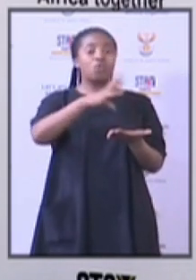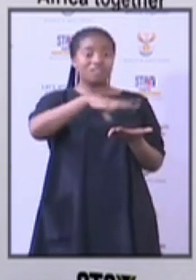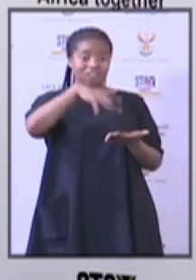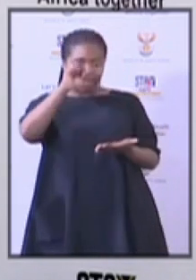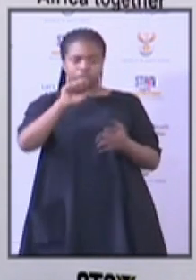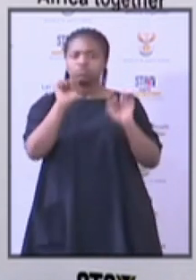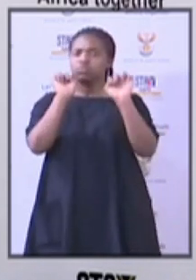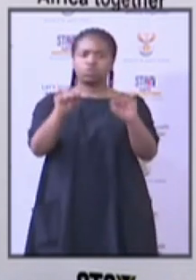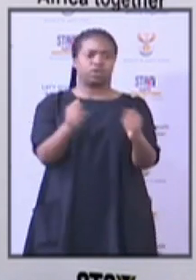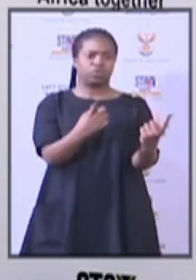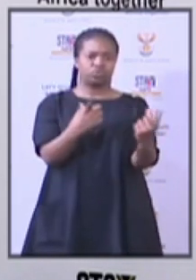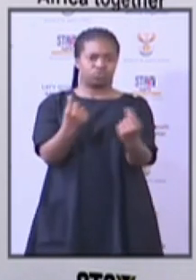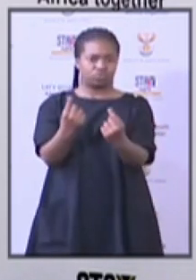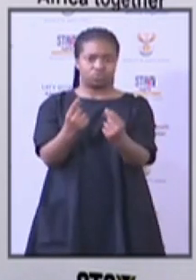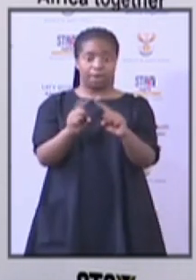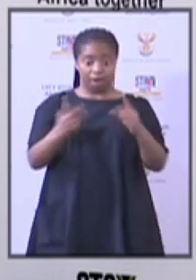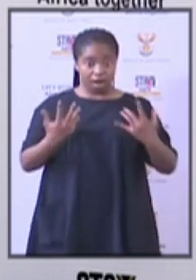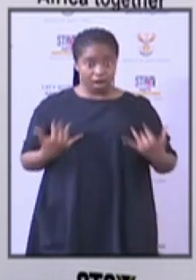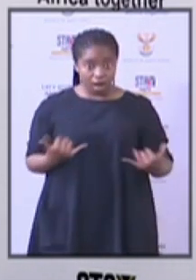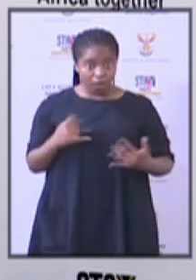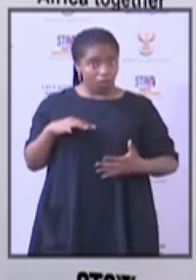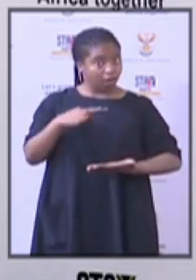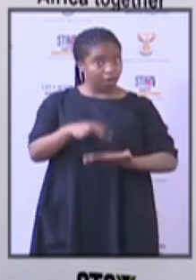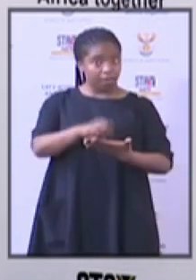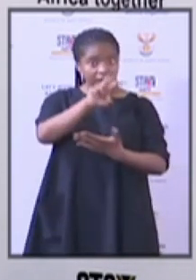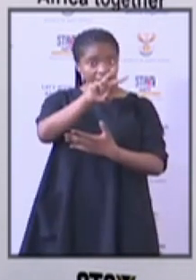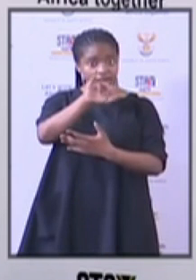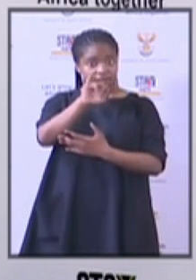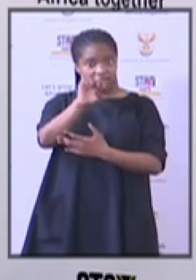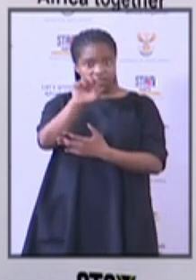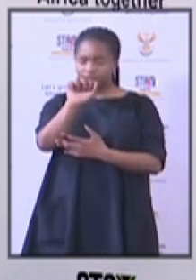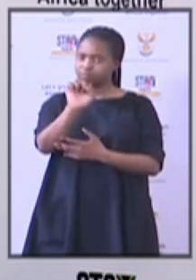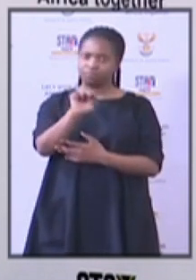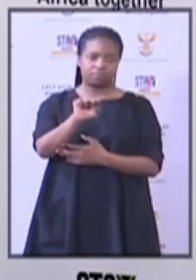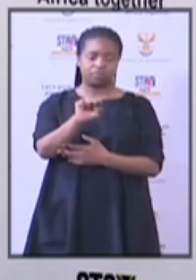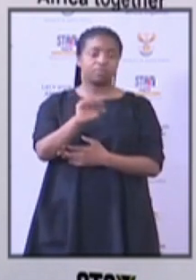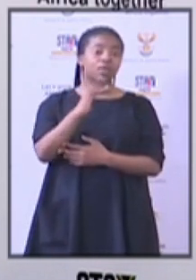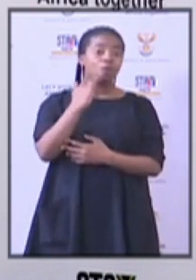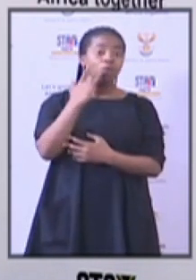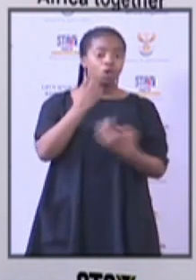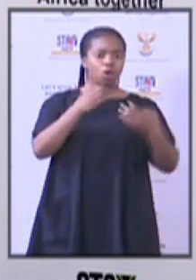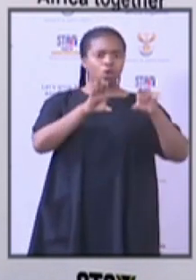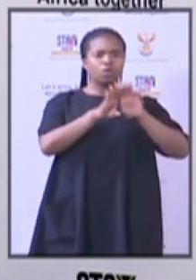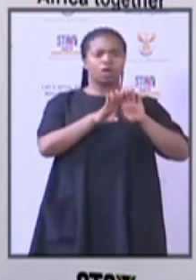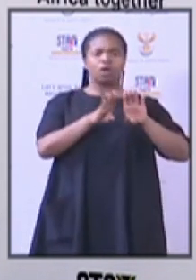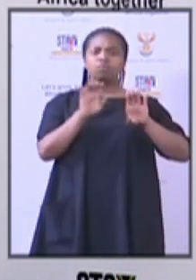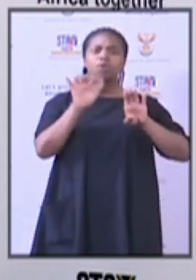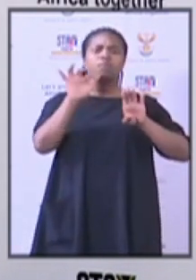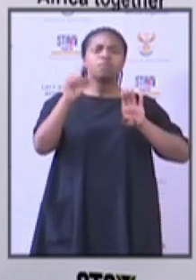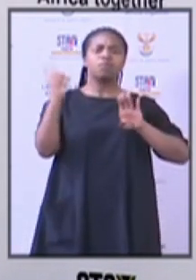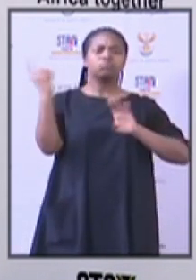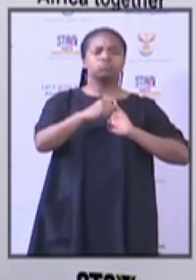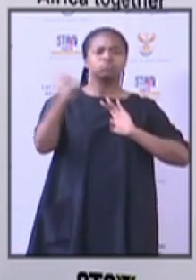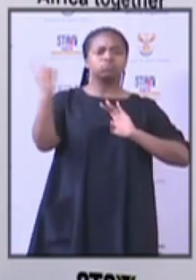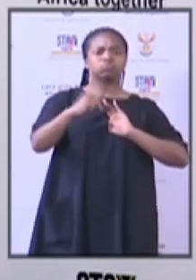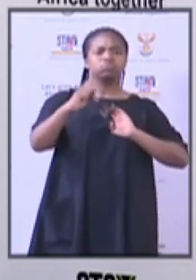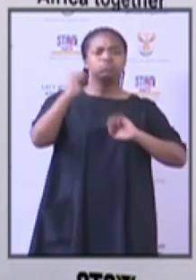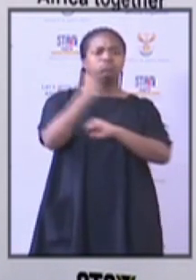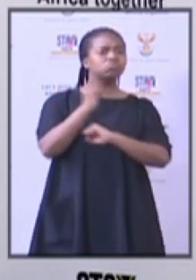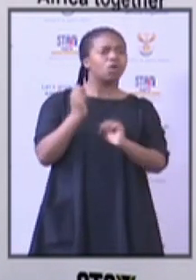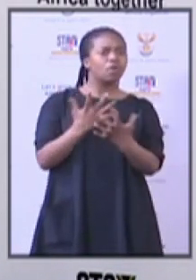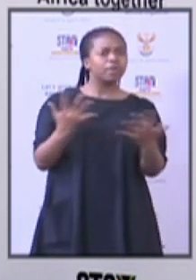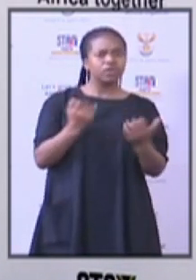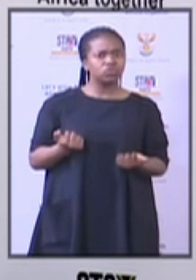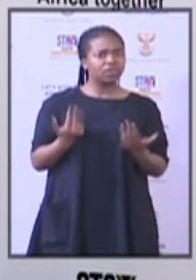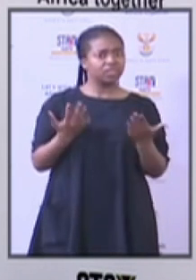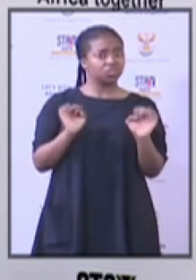lockdown. During each lockdown level, we analyze the numbers of people who normally visit our offices and determine which